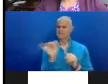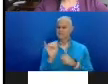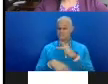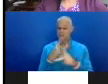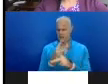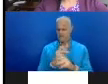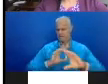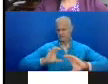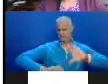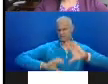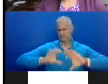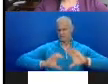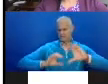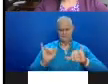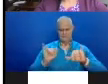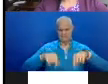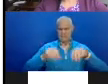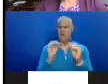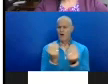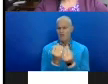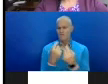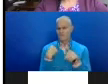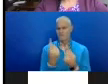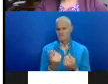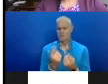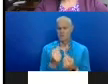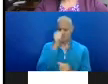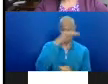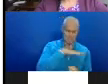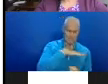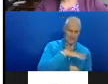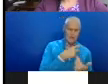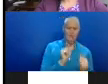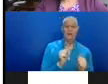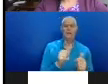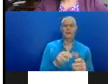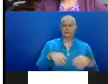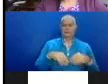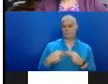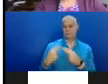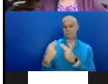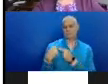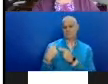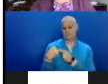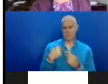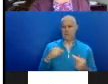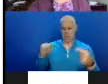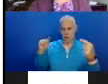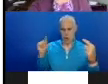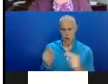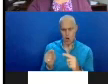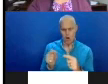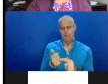having in my office for quite a while, where in this case, men are trying to take responsibility for the harm that they had done towards